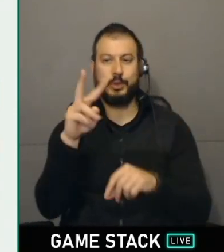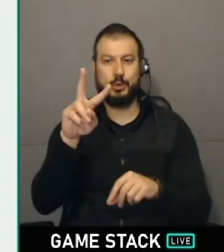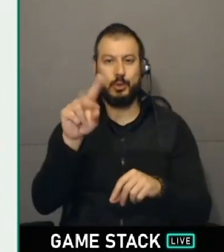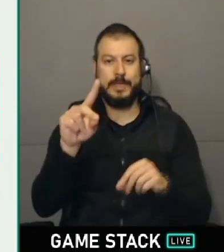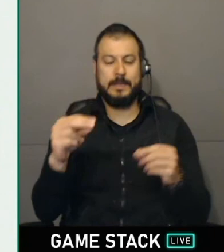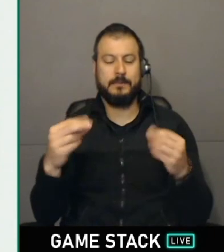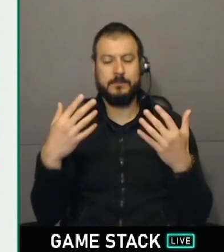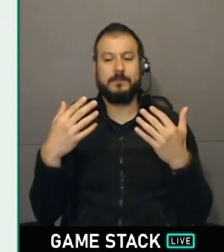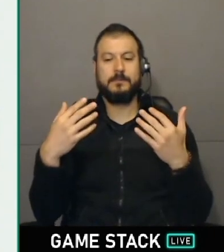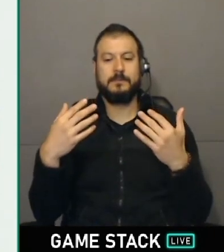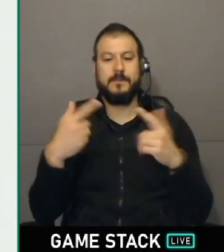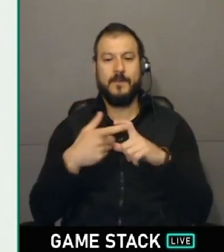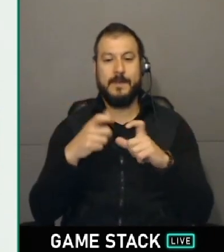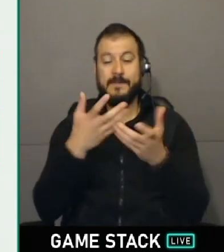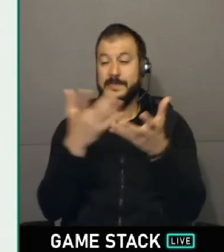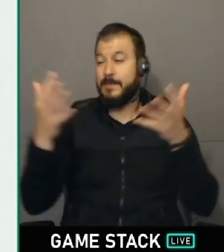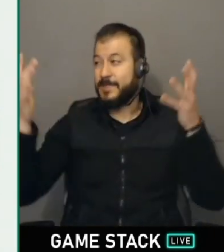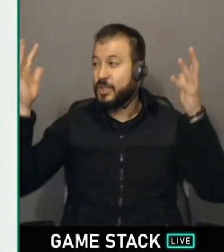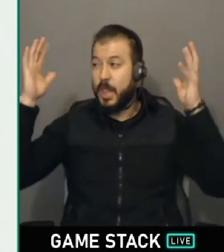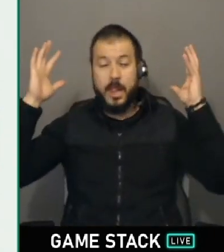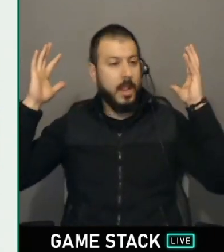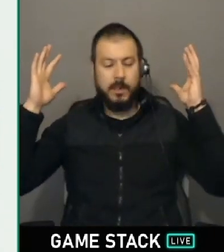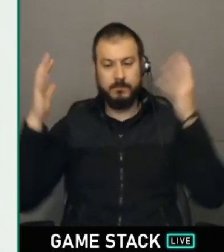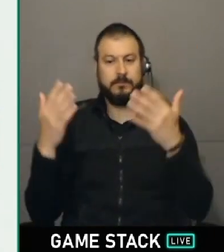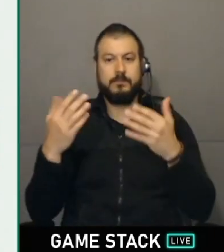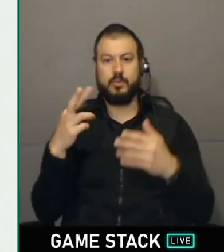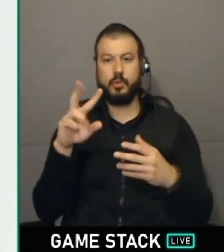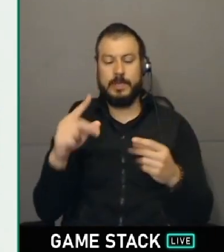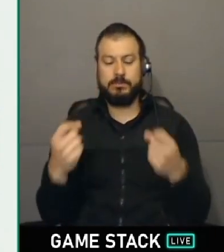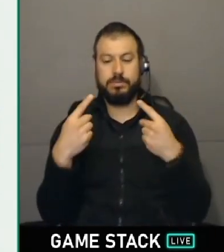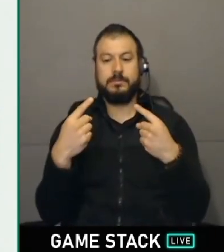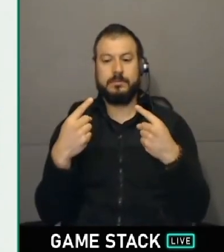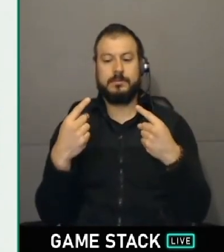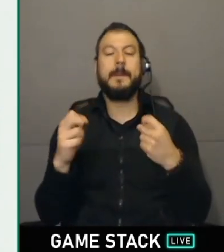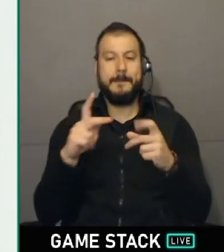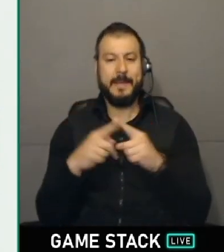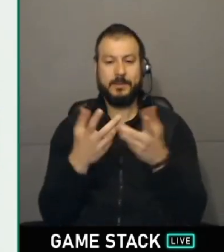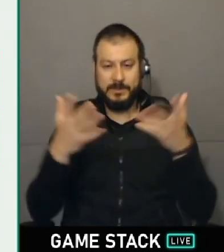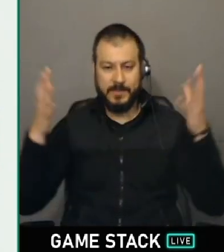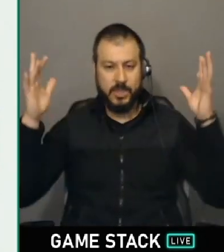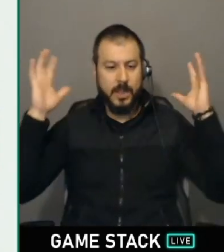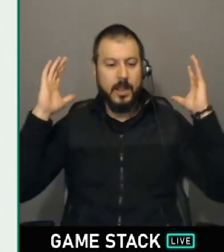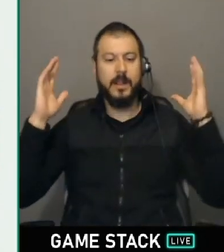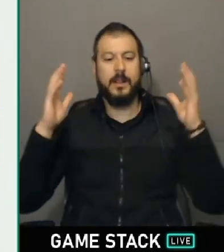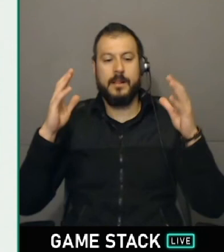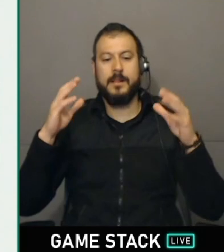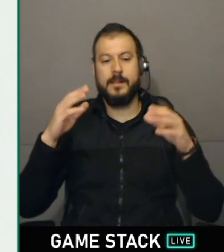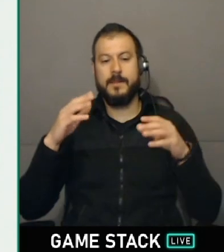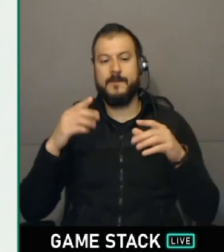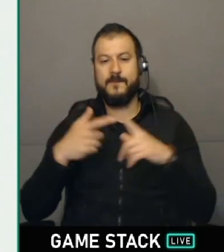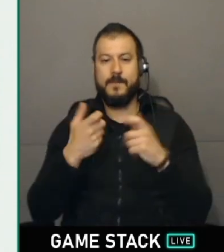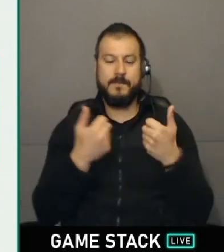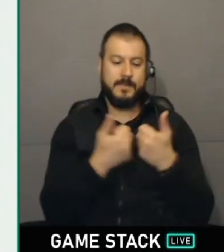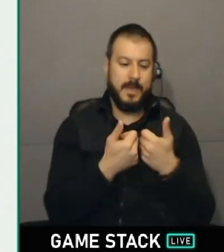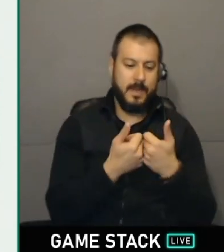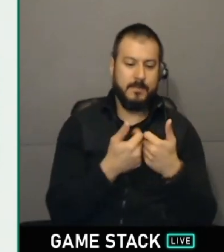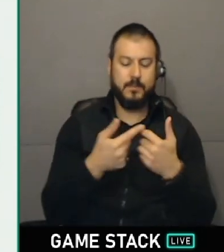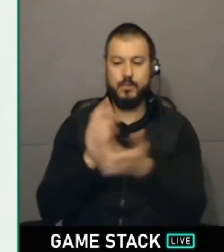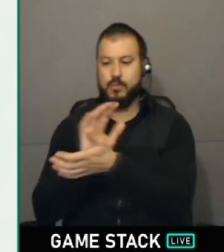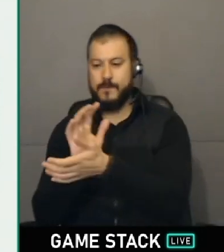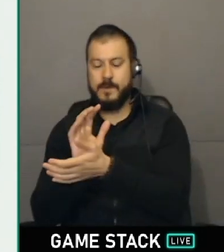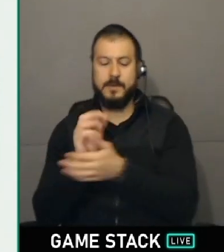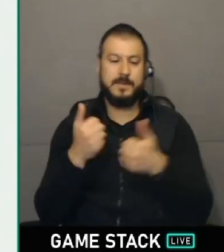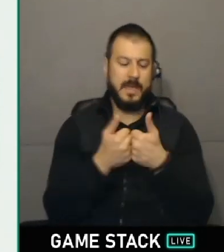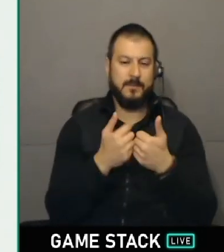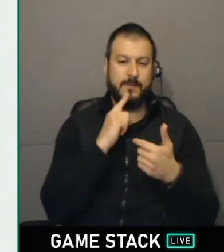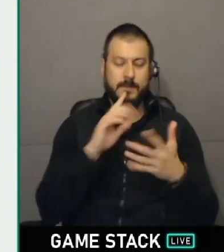of going from spatial down to stereo and back to spatial as you go in and out of the cutscene. That's just kind of a jarring experience. If you're